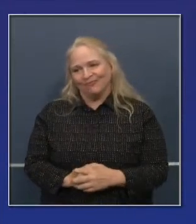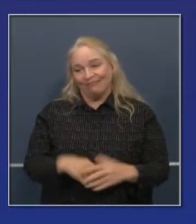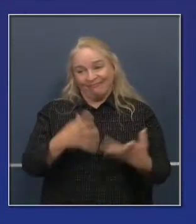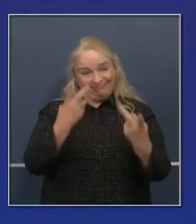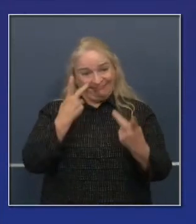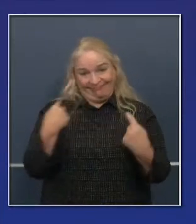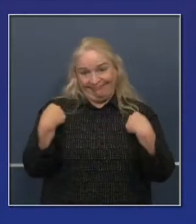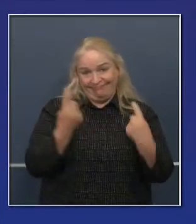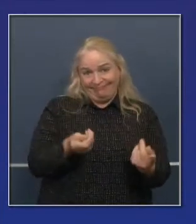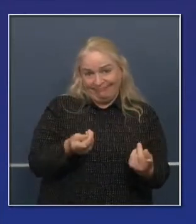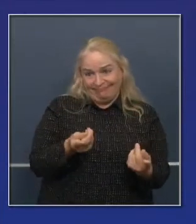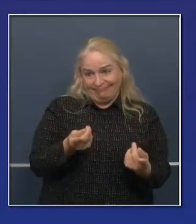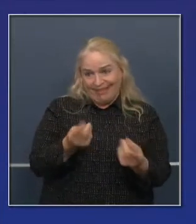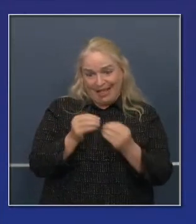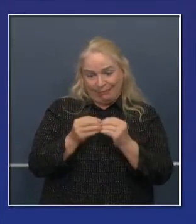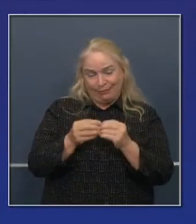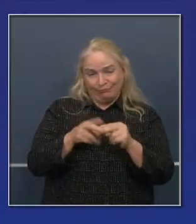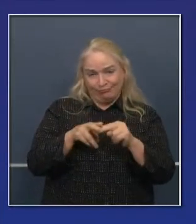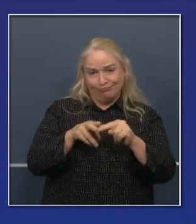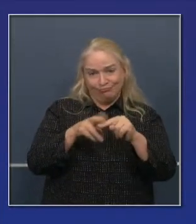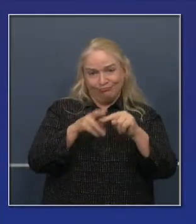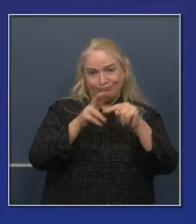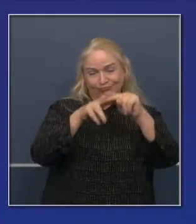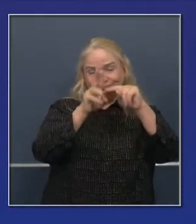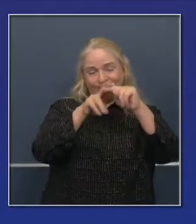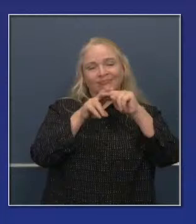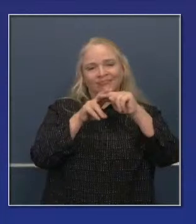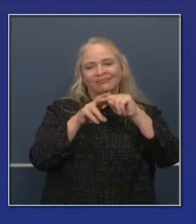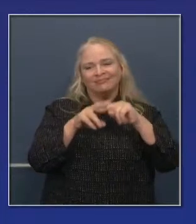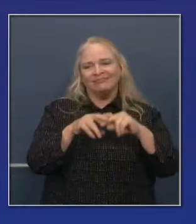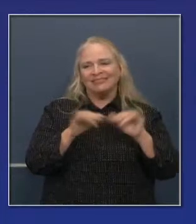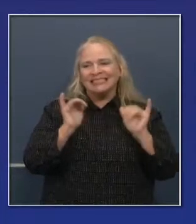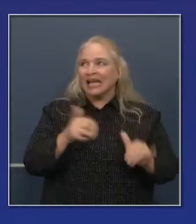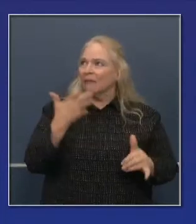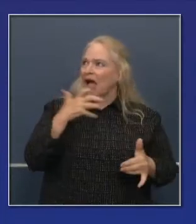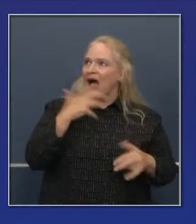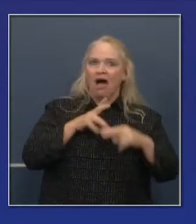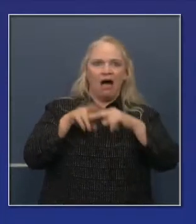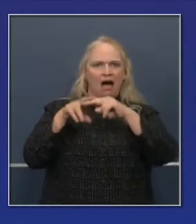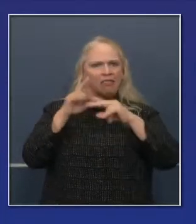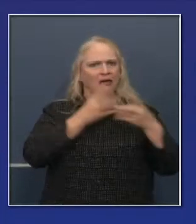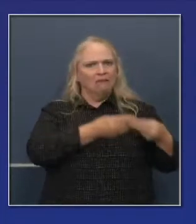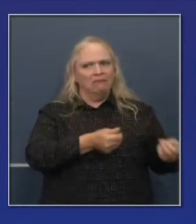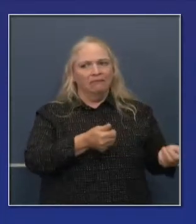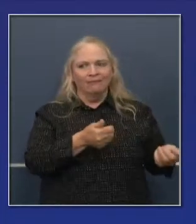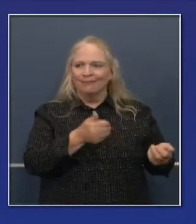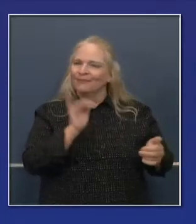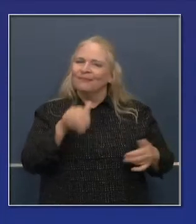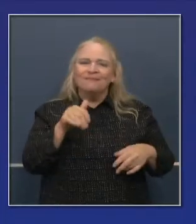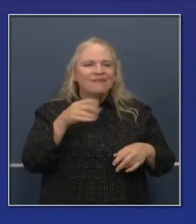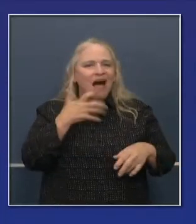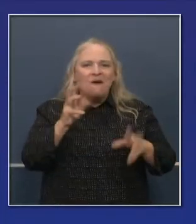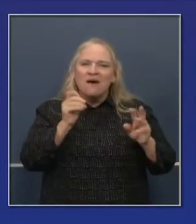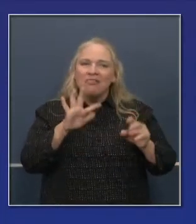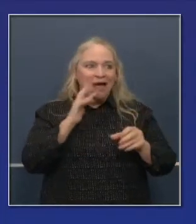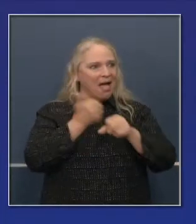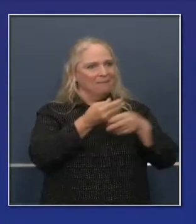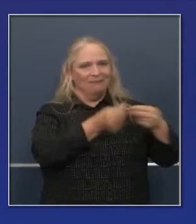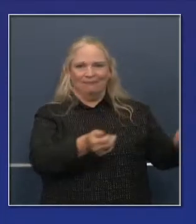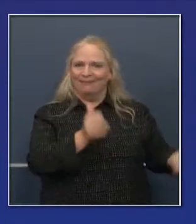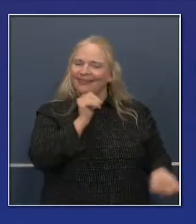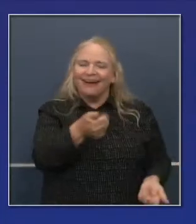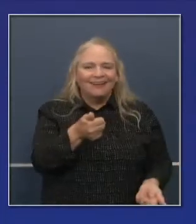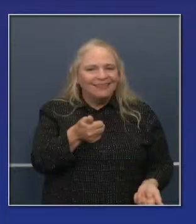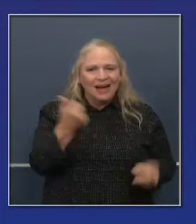country with very hot, including humid, not just dry weather, where you're seeing an increase in positivity rates,